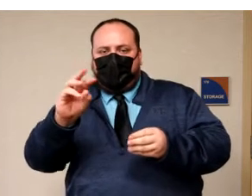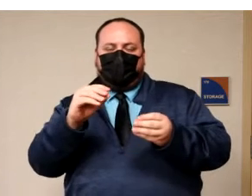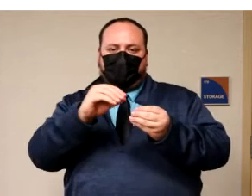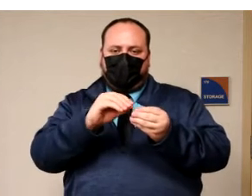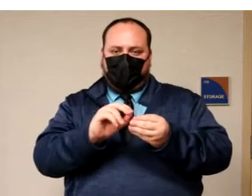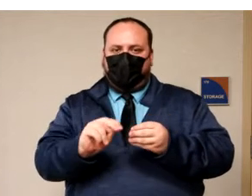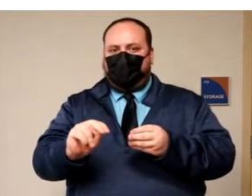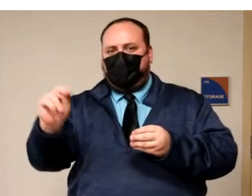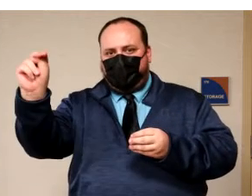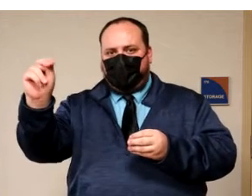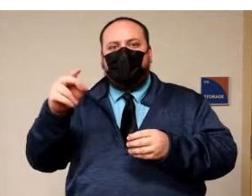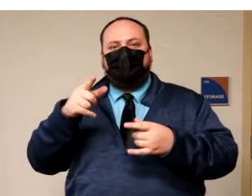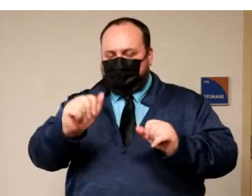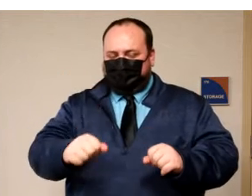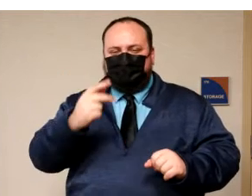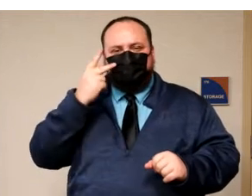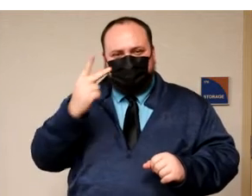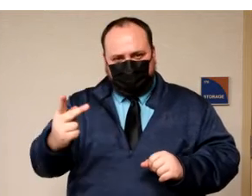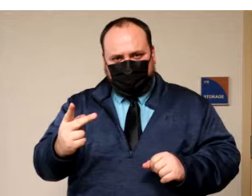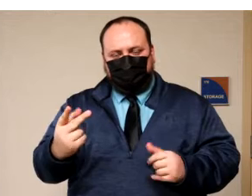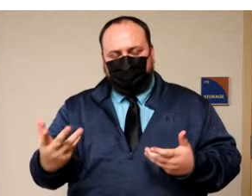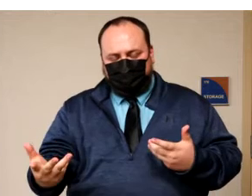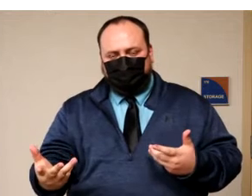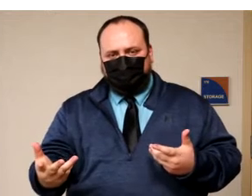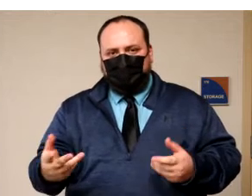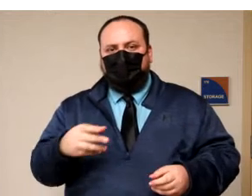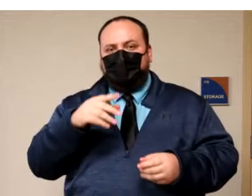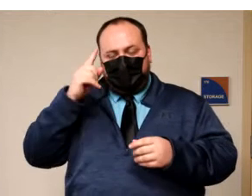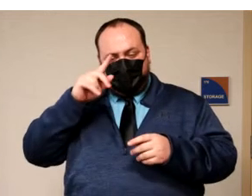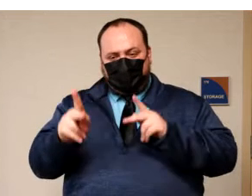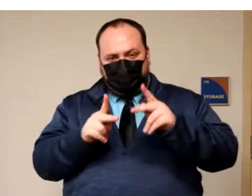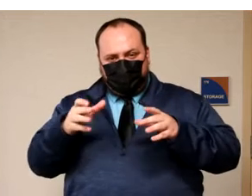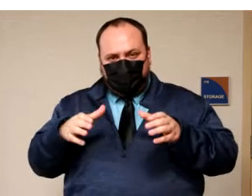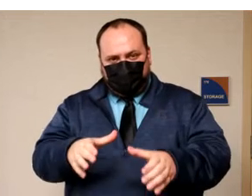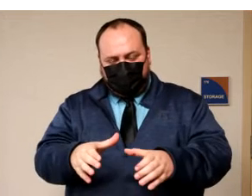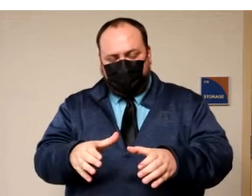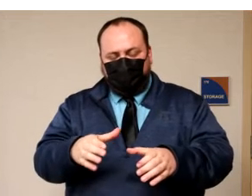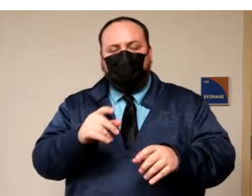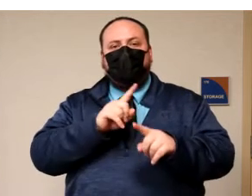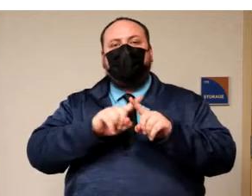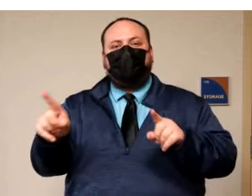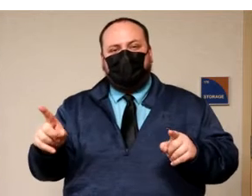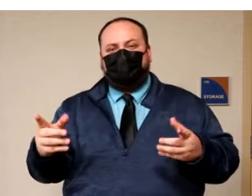north to make up for that loss in population, but it does